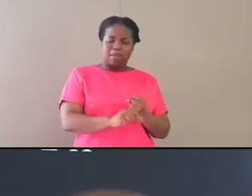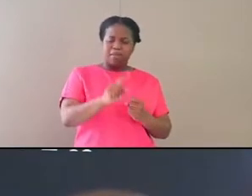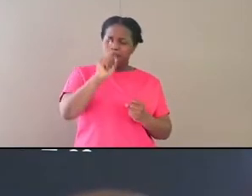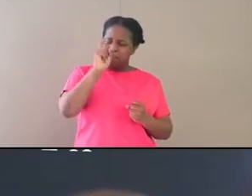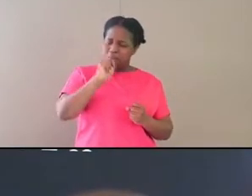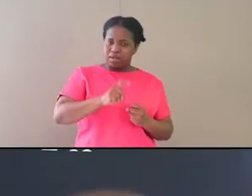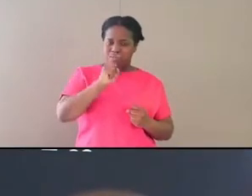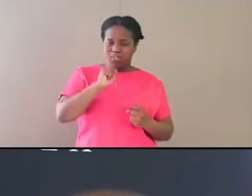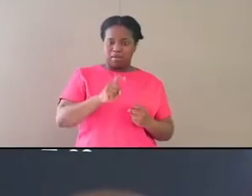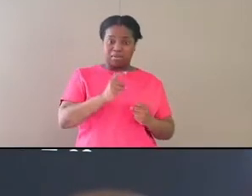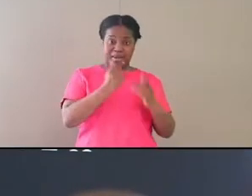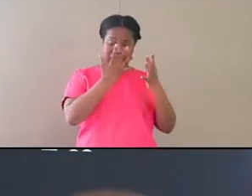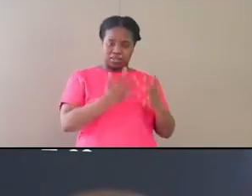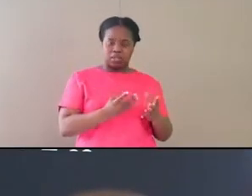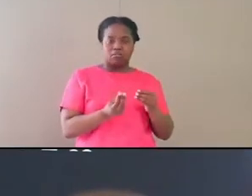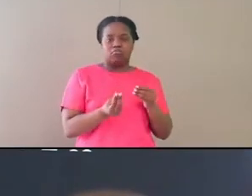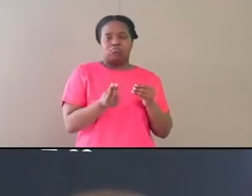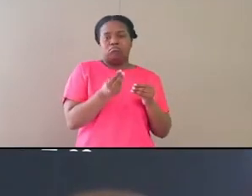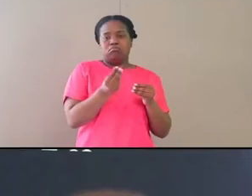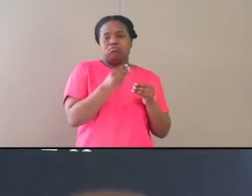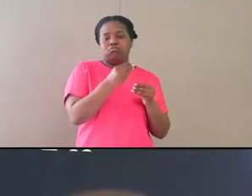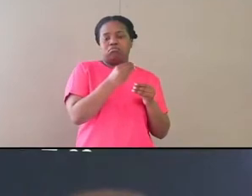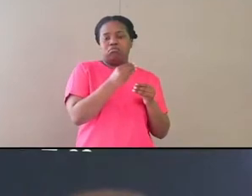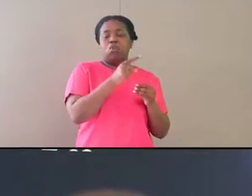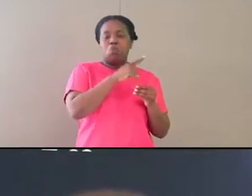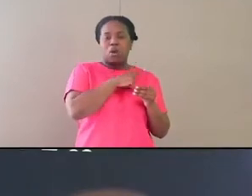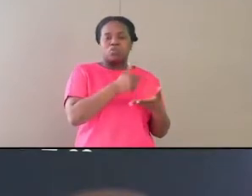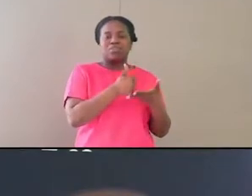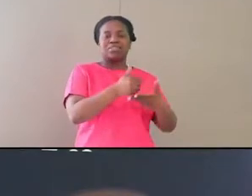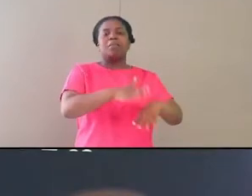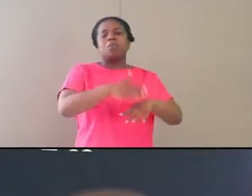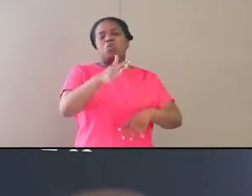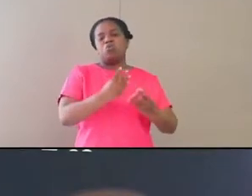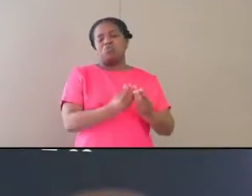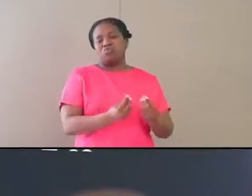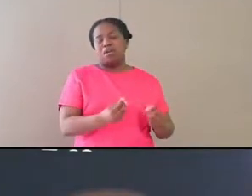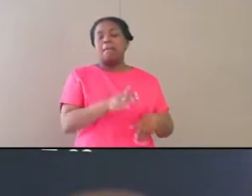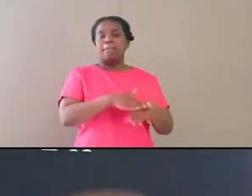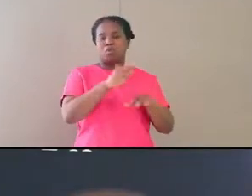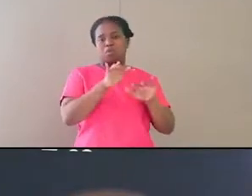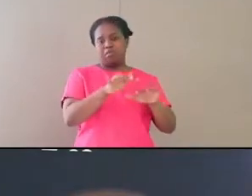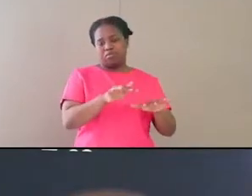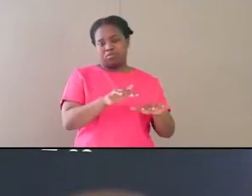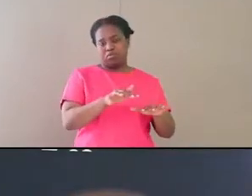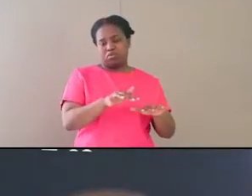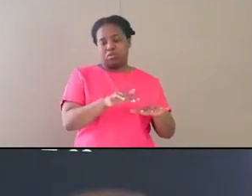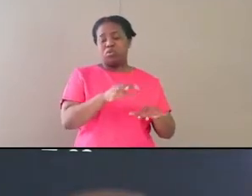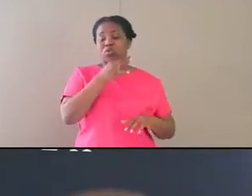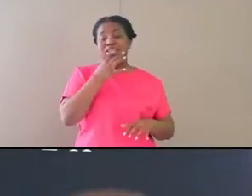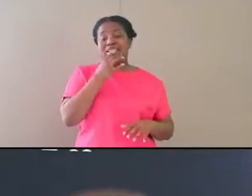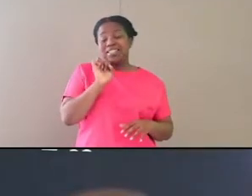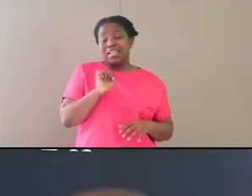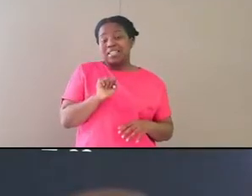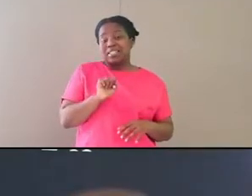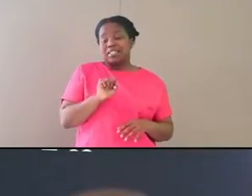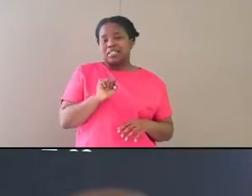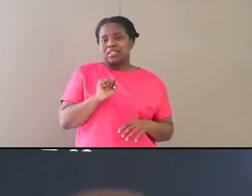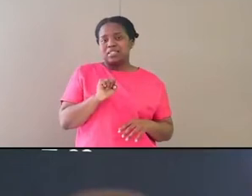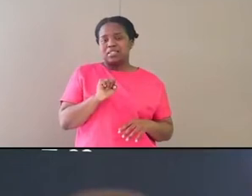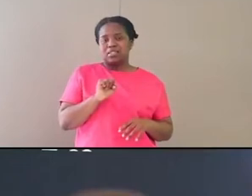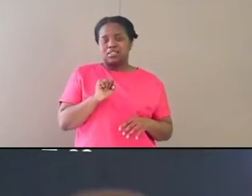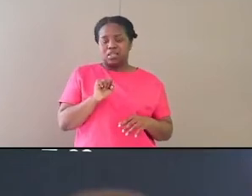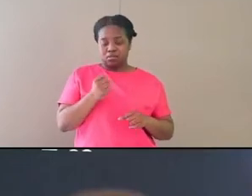to increase the CSG for it to have more of an impact. And as you say, administratively, it could be relatively easy.